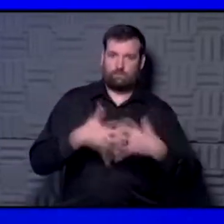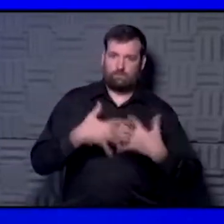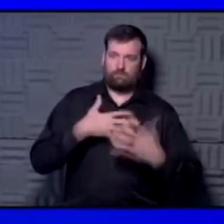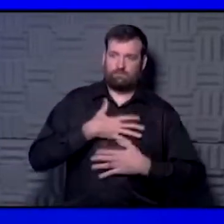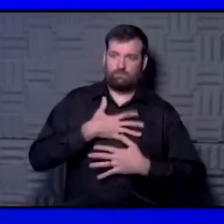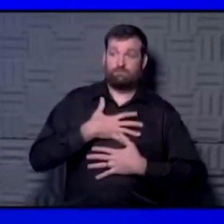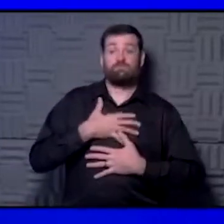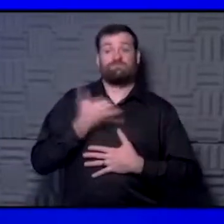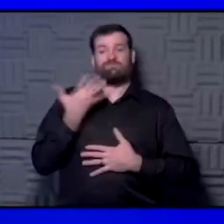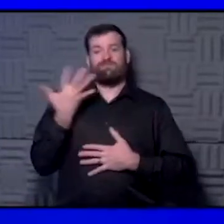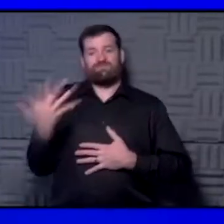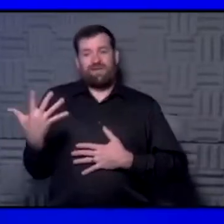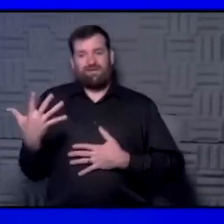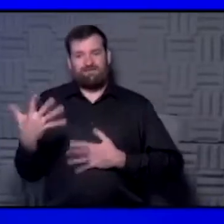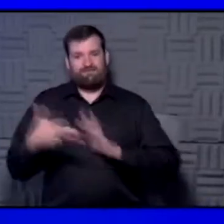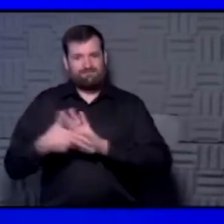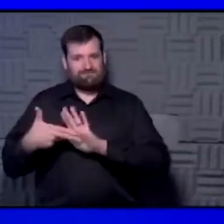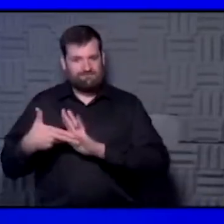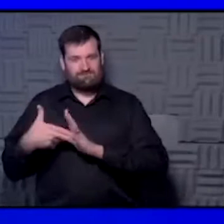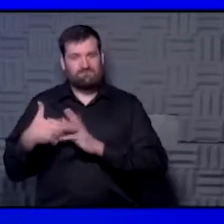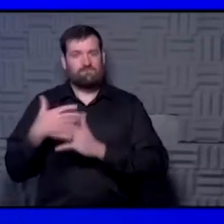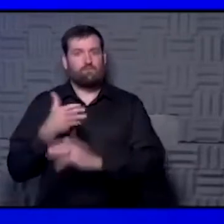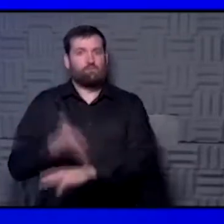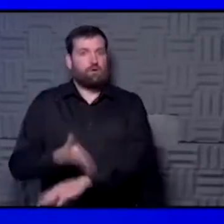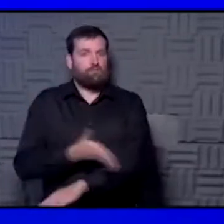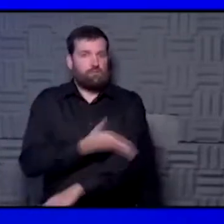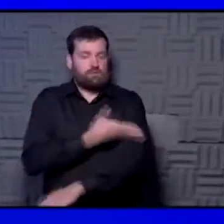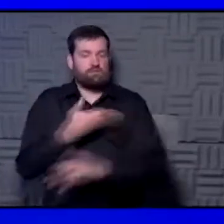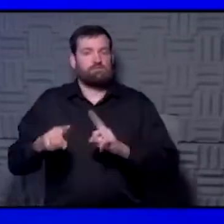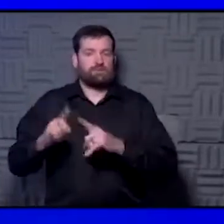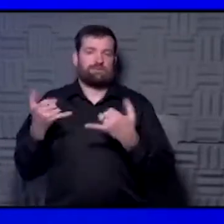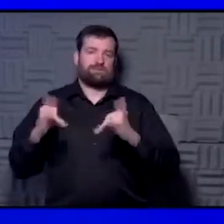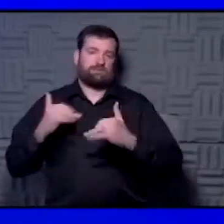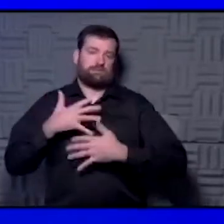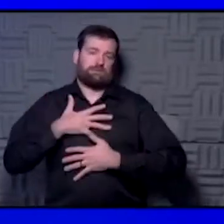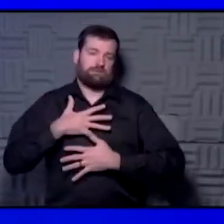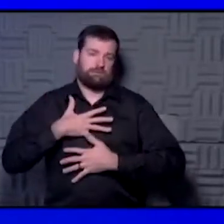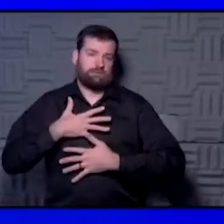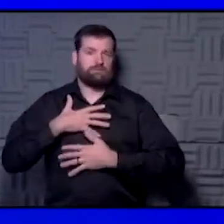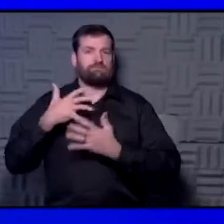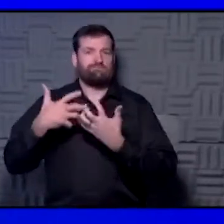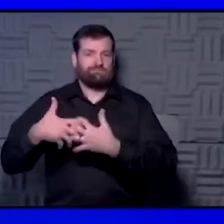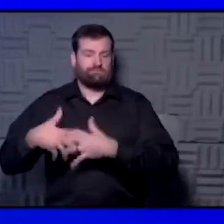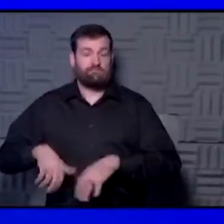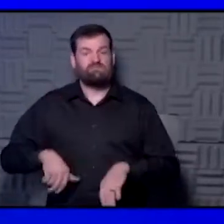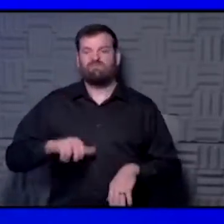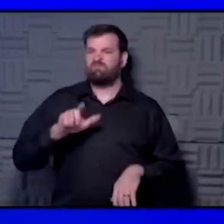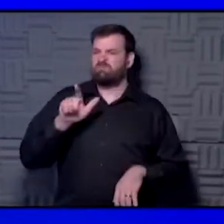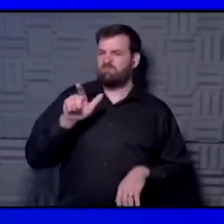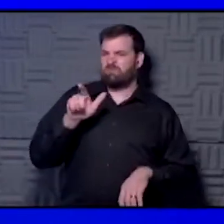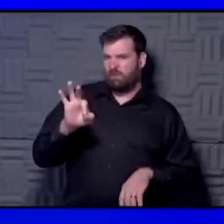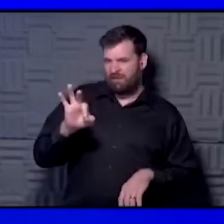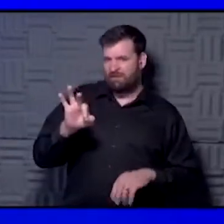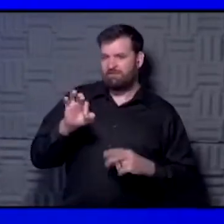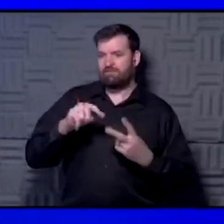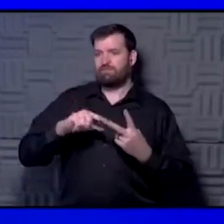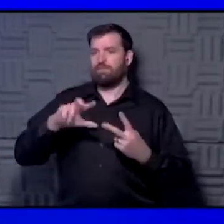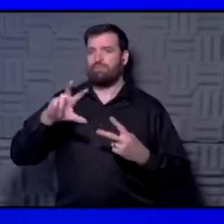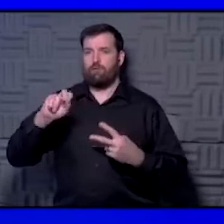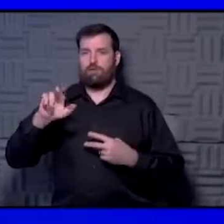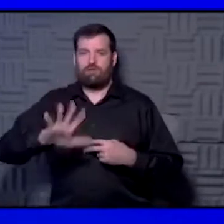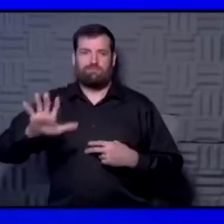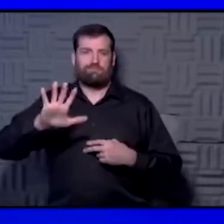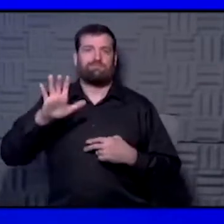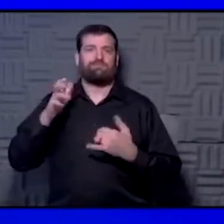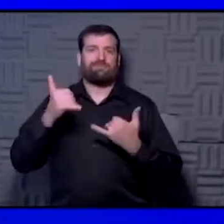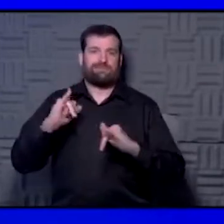are considering recovered still on the ventilator, though. We have about 29 to 30 patients who are in that recovery